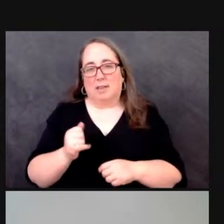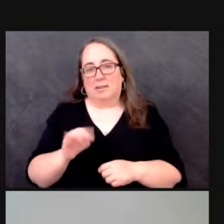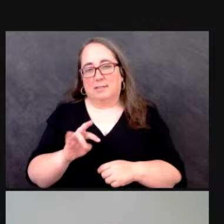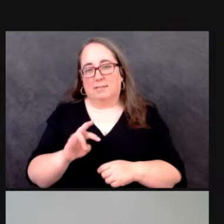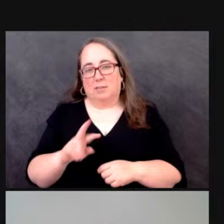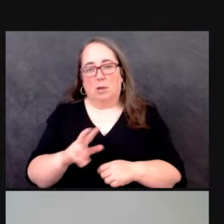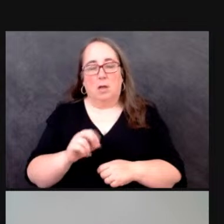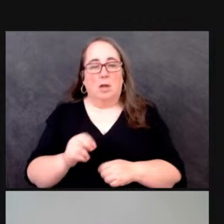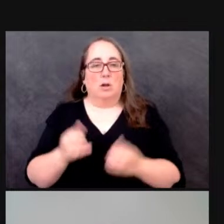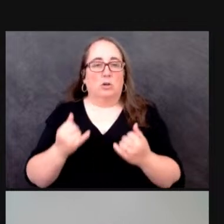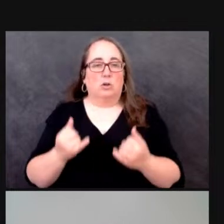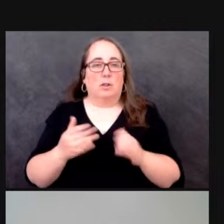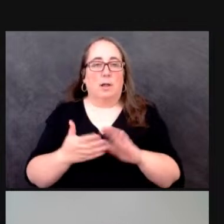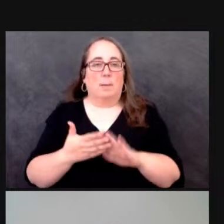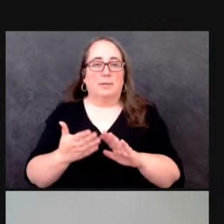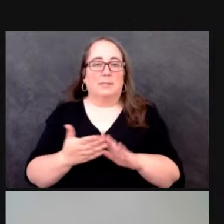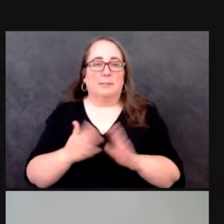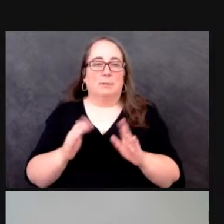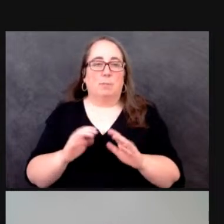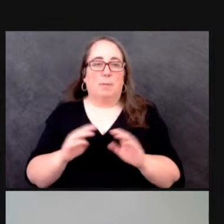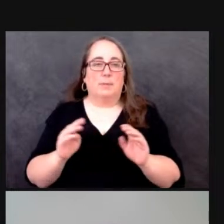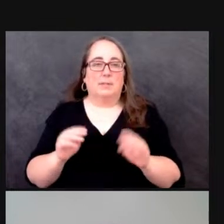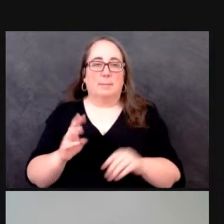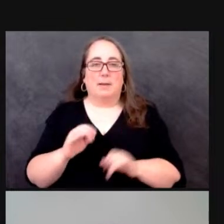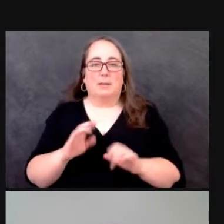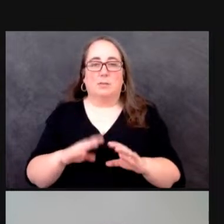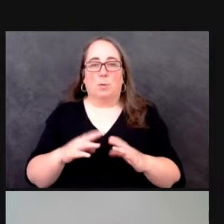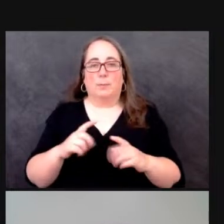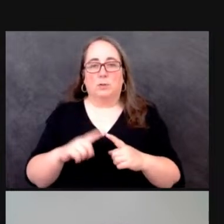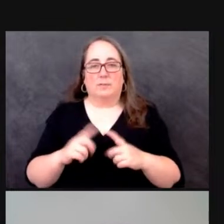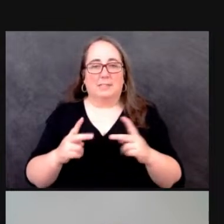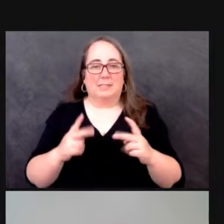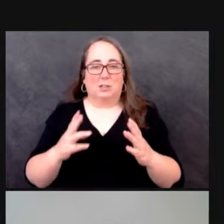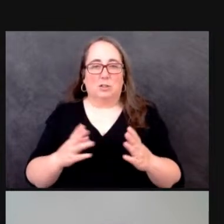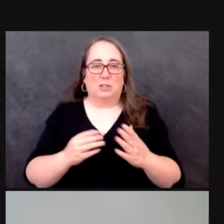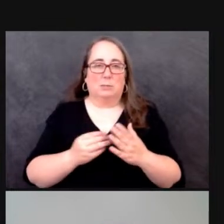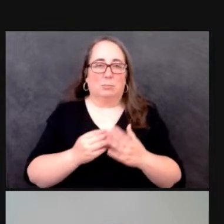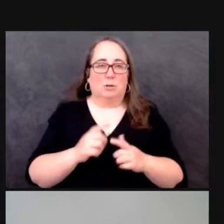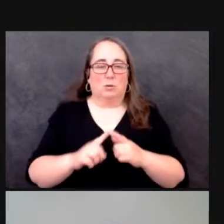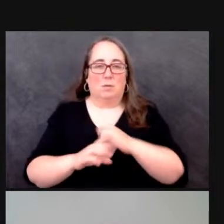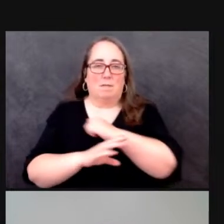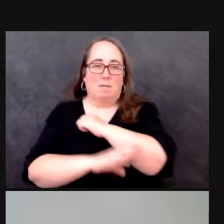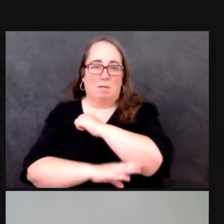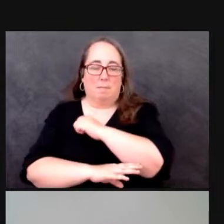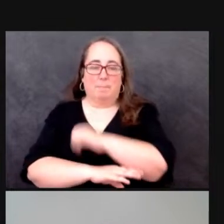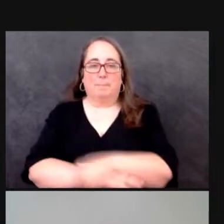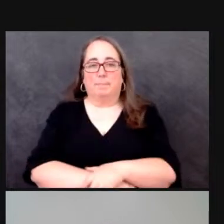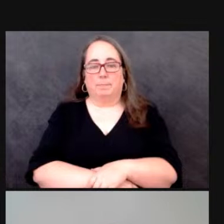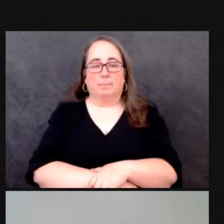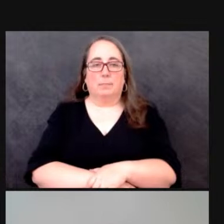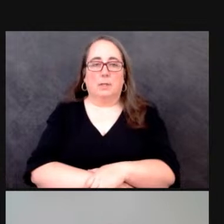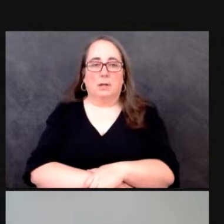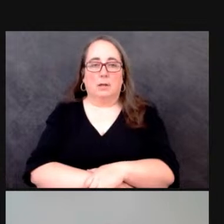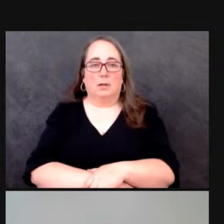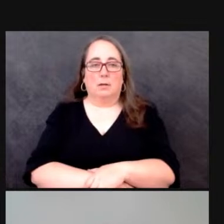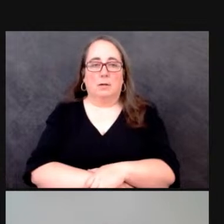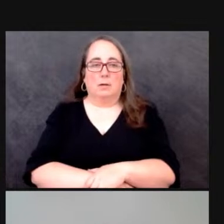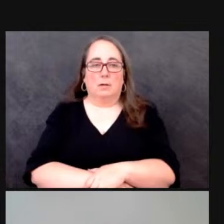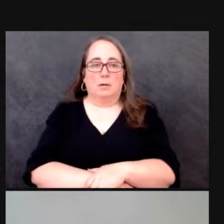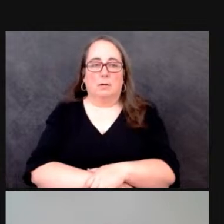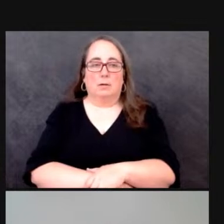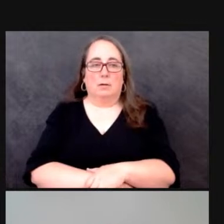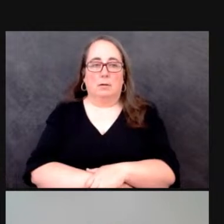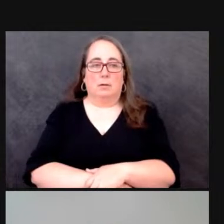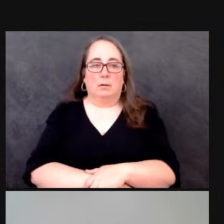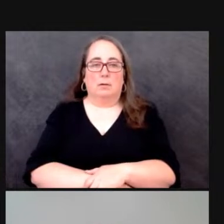currently operates as a small museum and is open to visitors the spring through the fall. The less distinct story